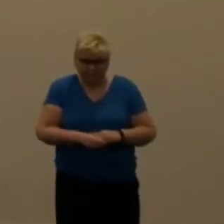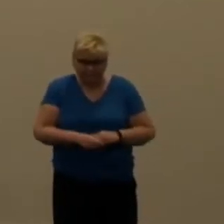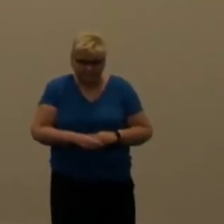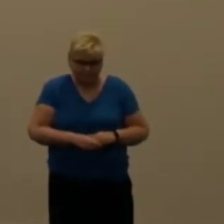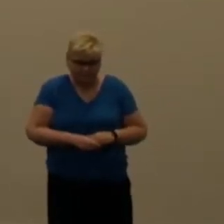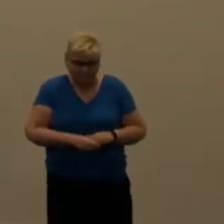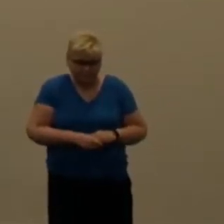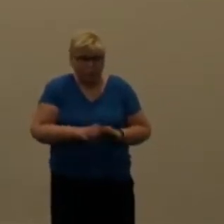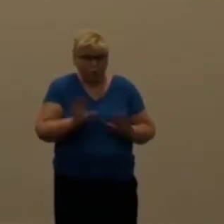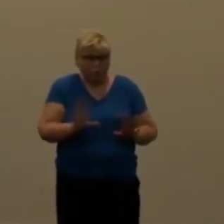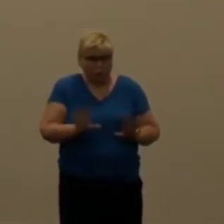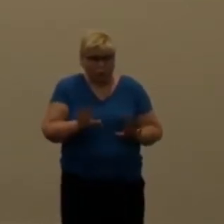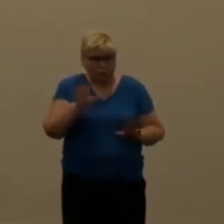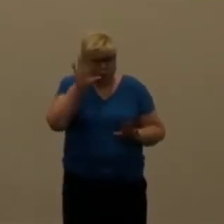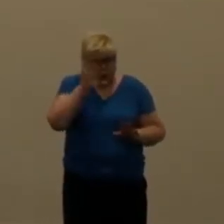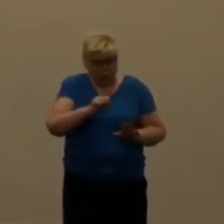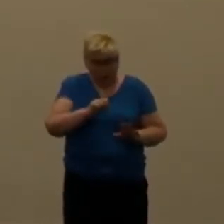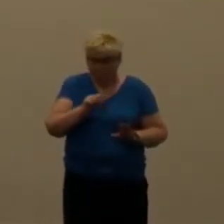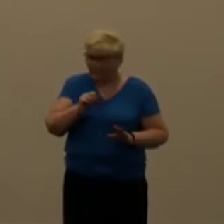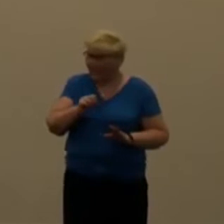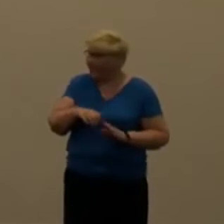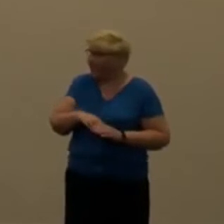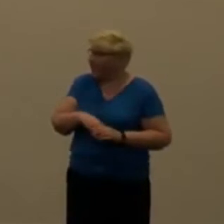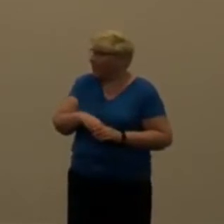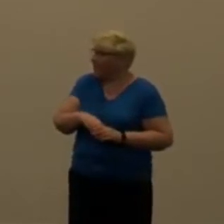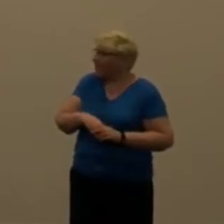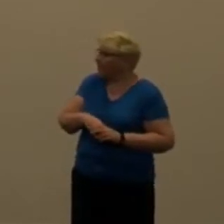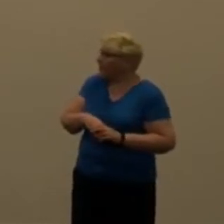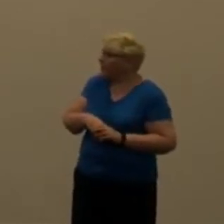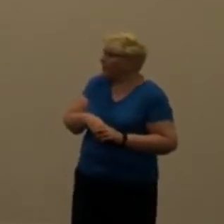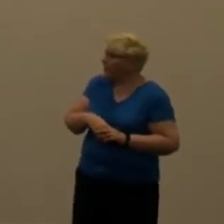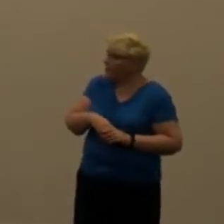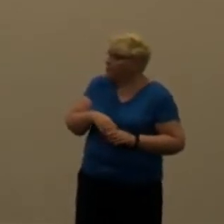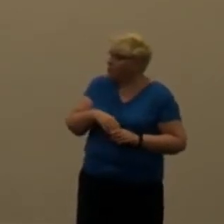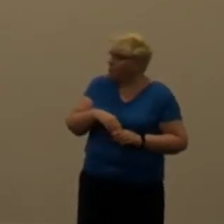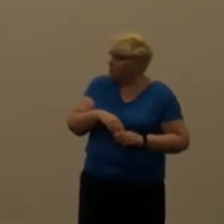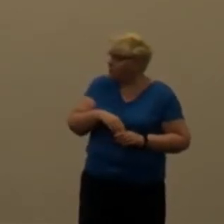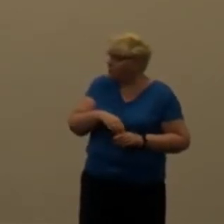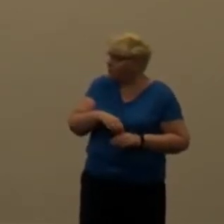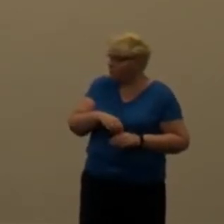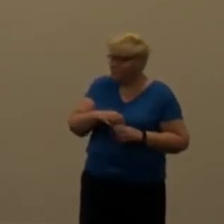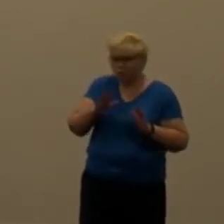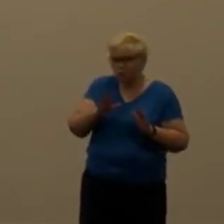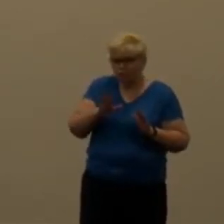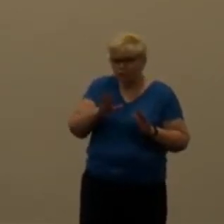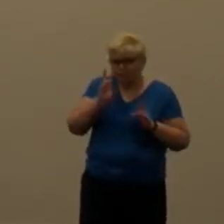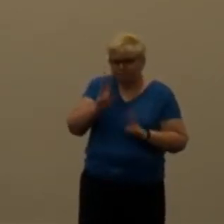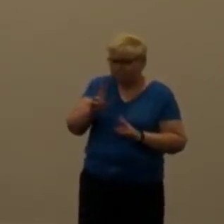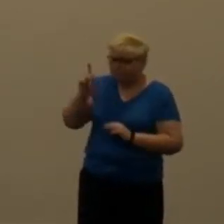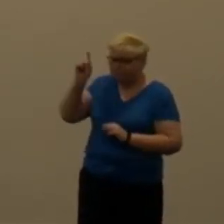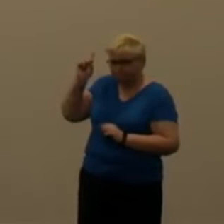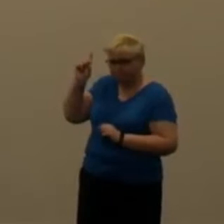Having this in mind, okay, I just want you to just take a couple of seconds. So the idea here is to